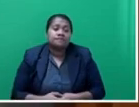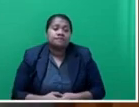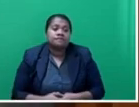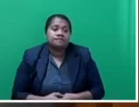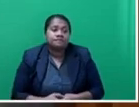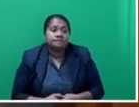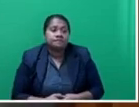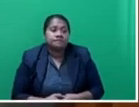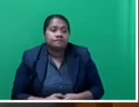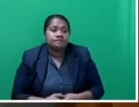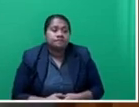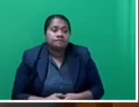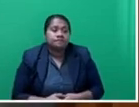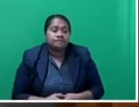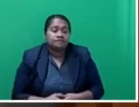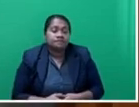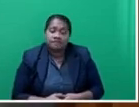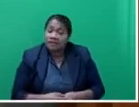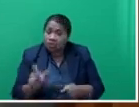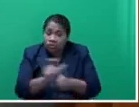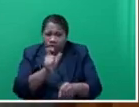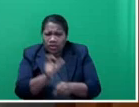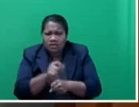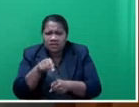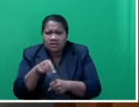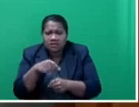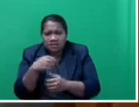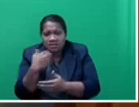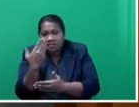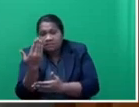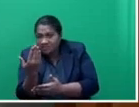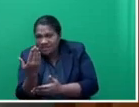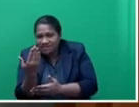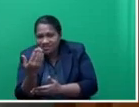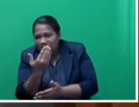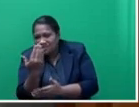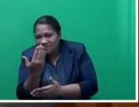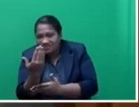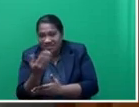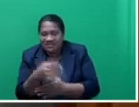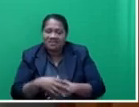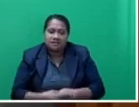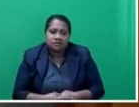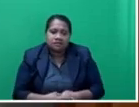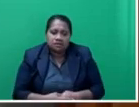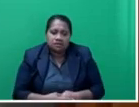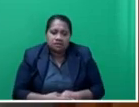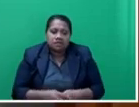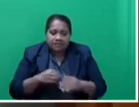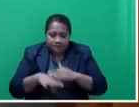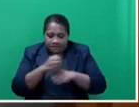it's creating a dependency syndrome mindset in our